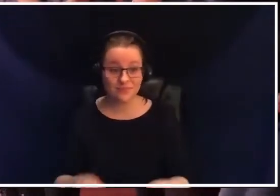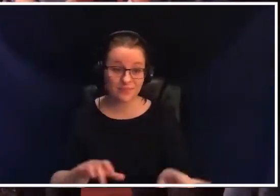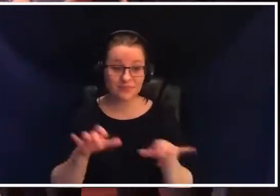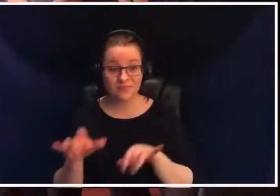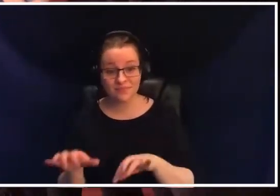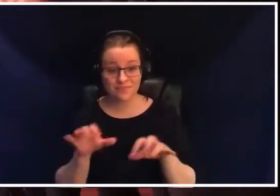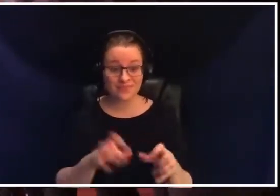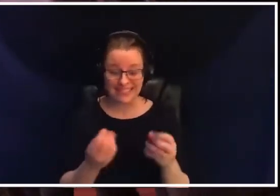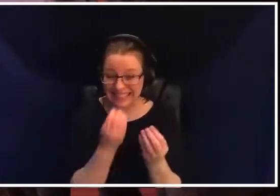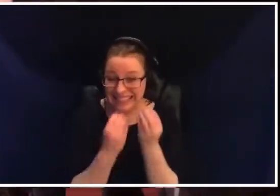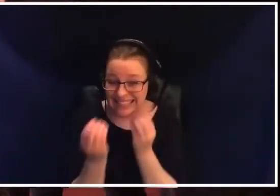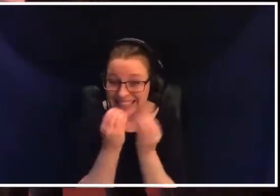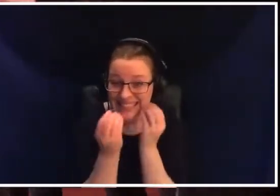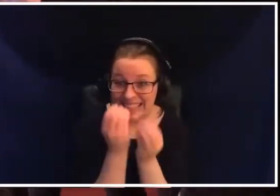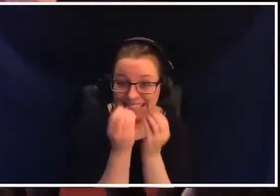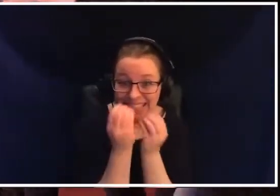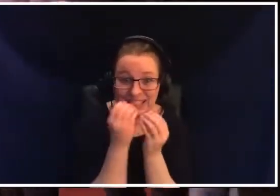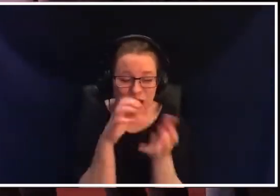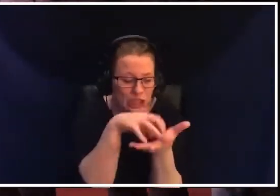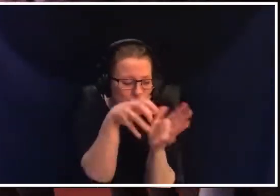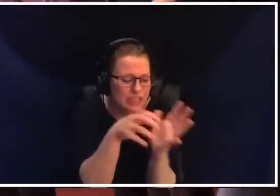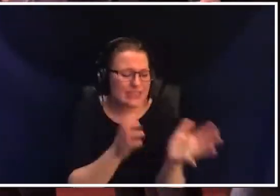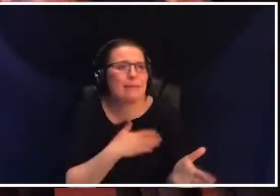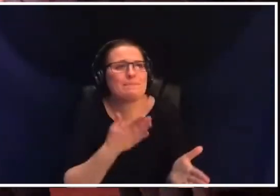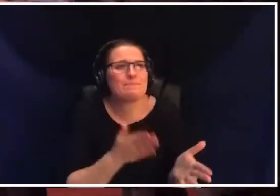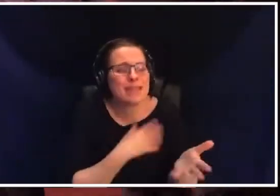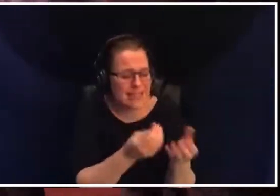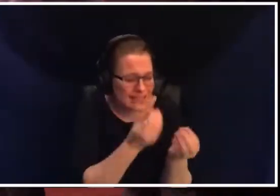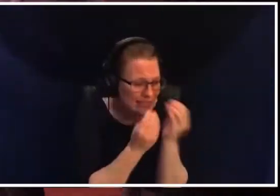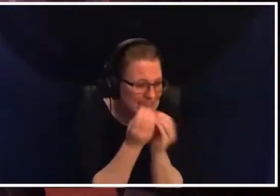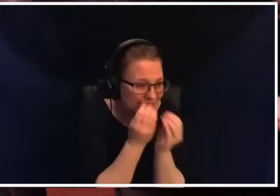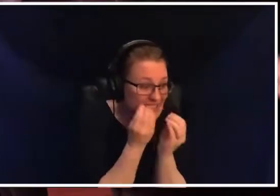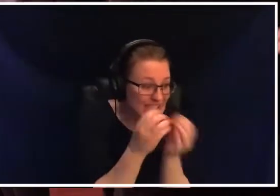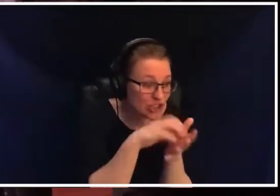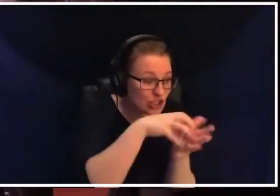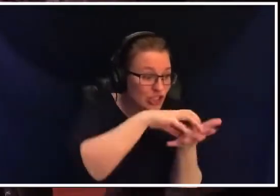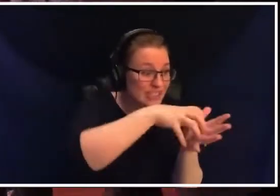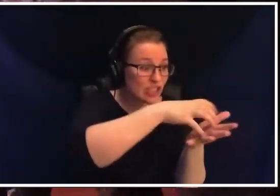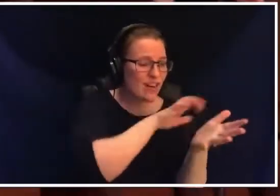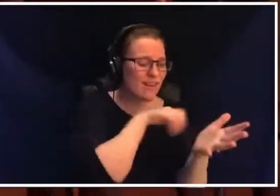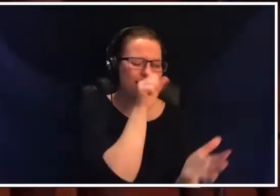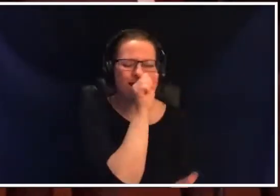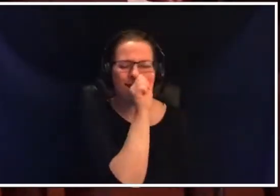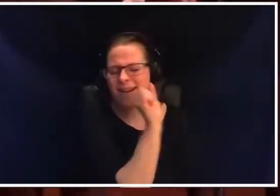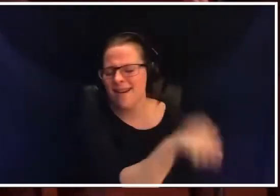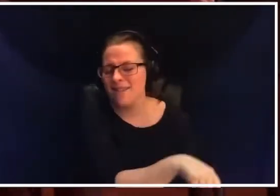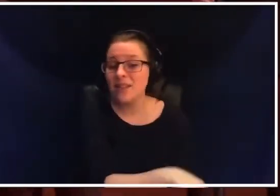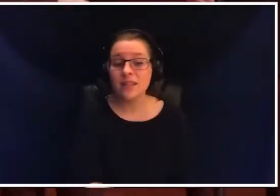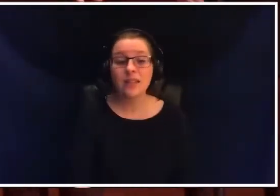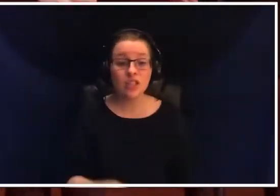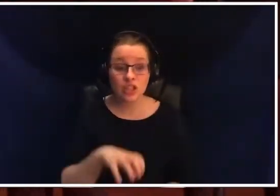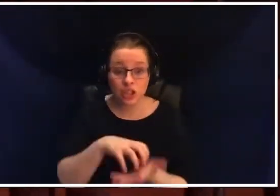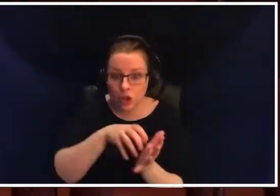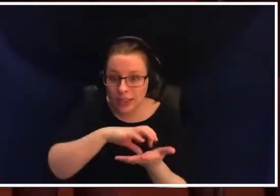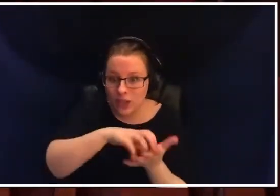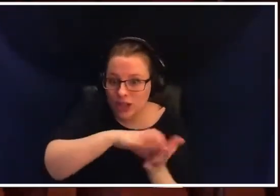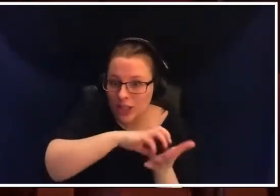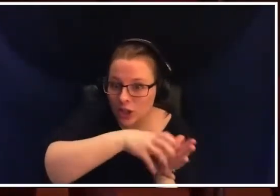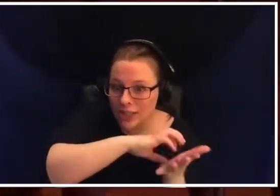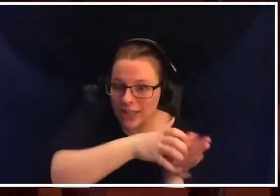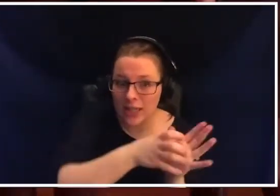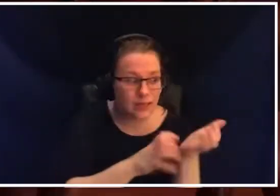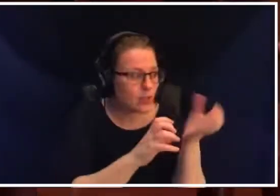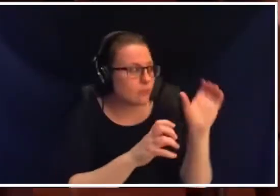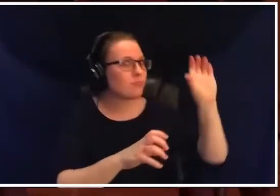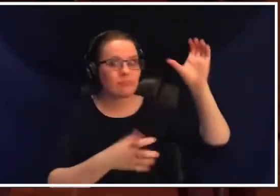Eating cookies, eating cookies. I'm so happy eating cookies. Cookies, cookies, cookies, I adore. Cookies, cookies, cookies, cookies. We go